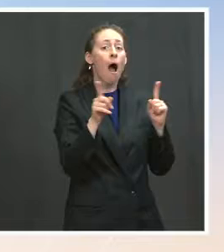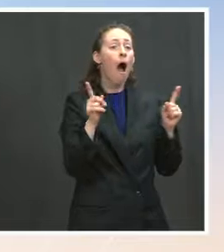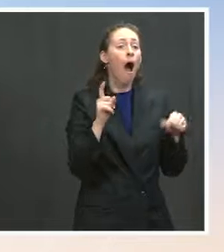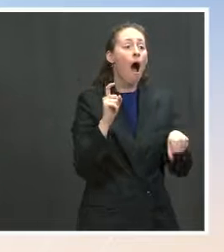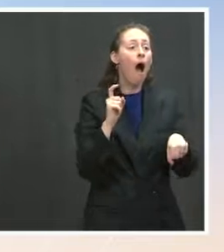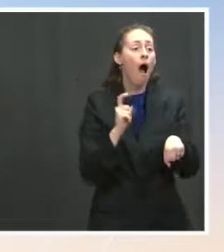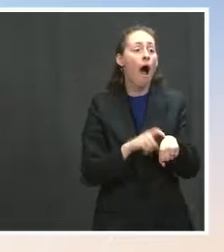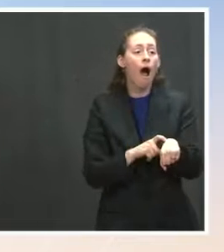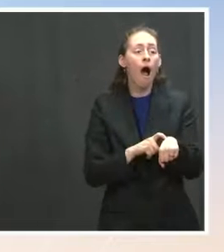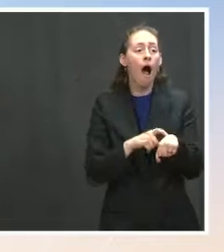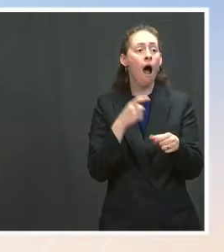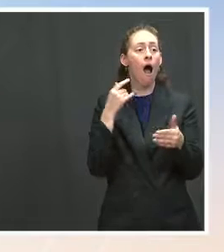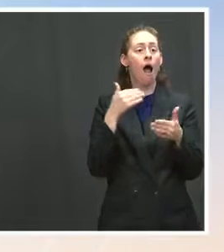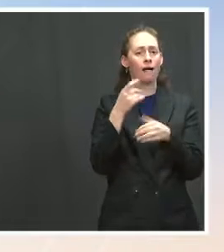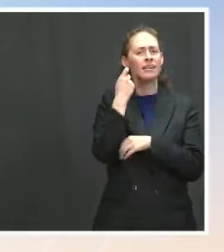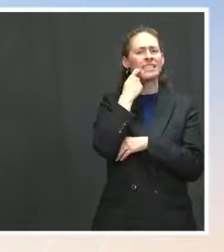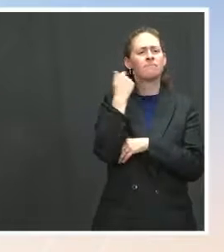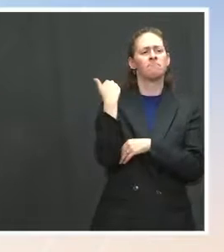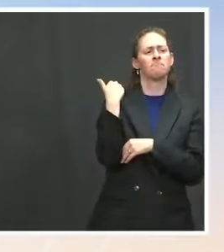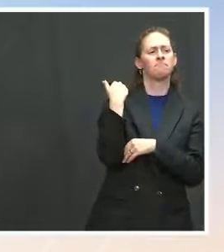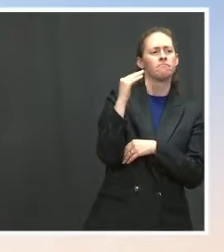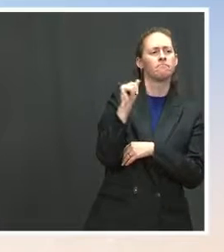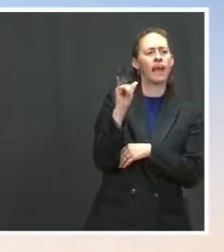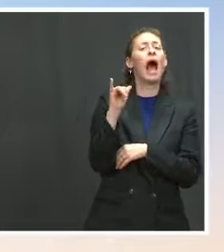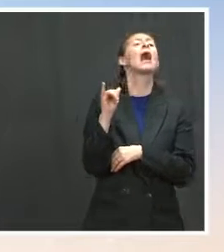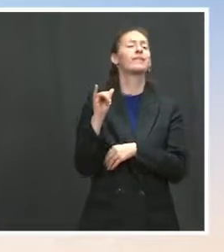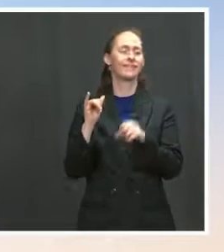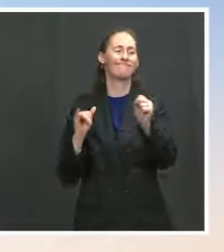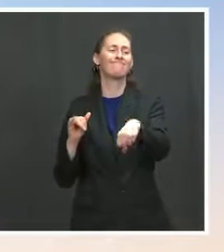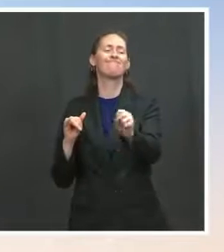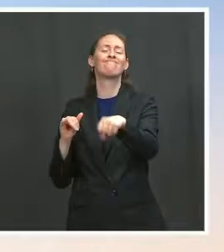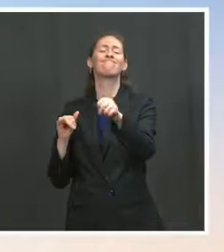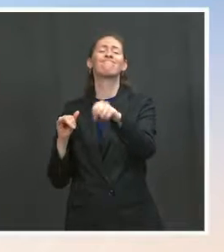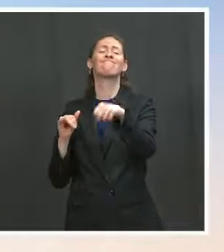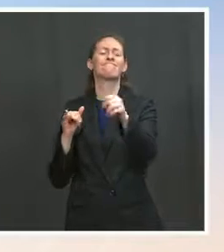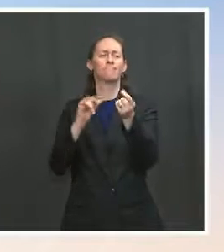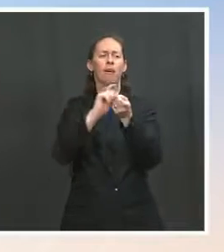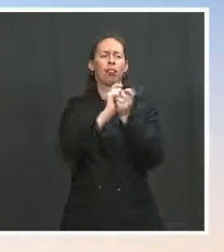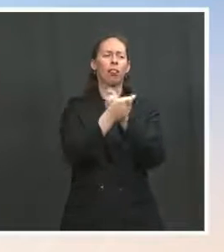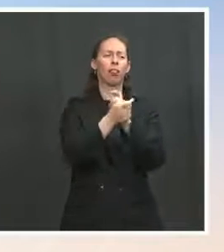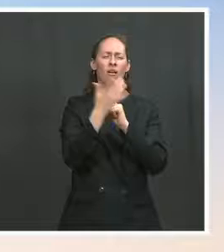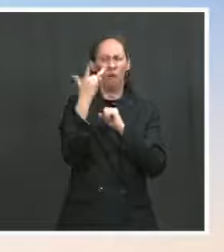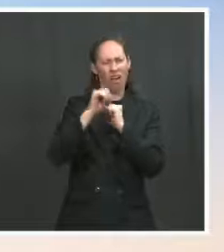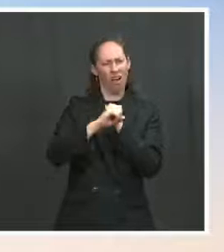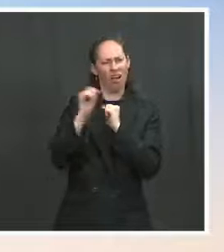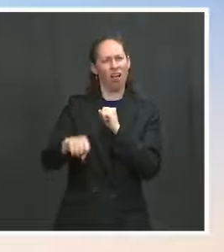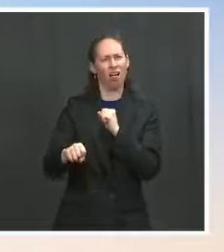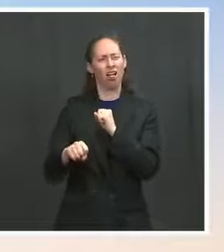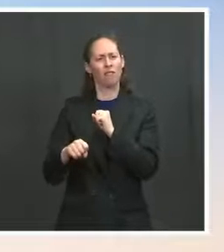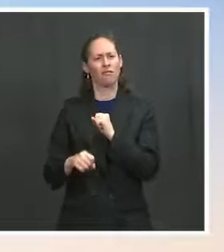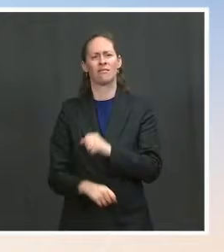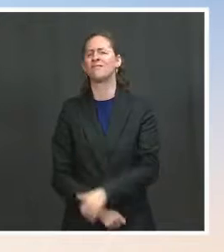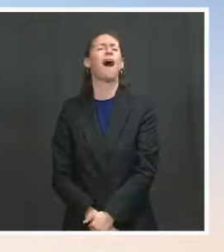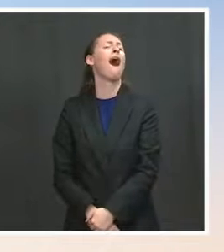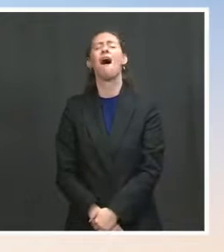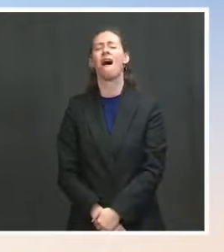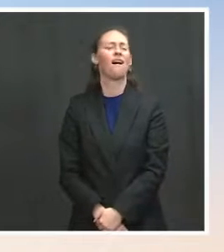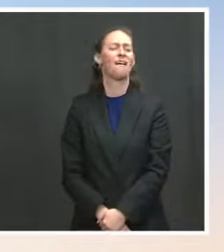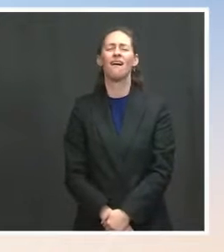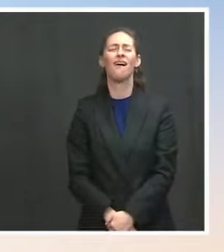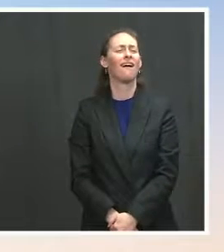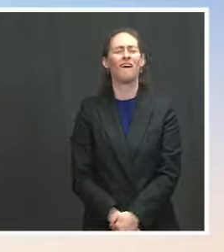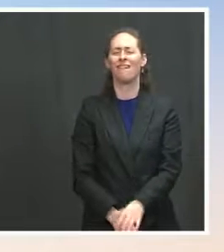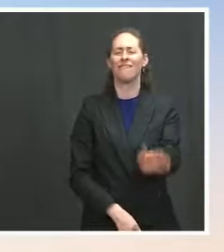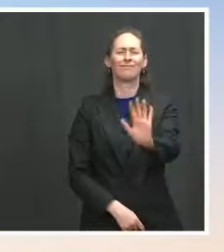wondering what took the U.S. so long before it launched this. That's not actually an accurate depiction of the timeline. The president actually asked his intelligence community to